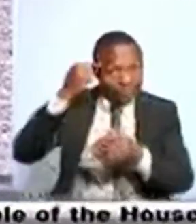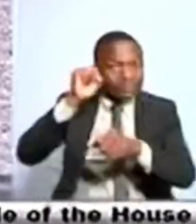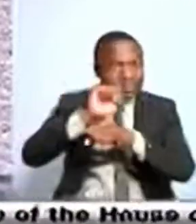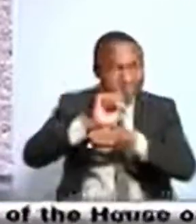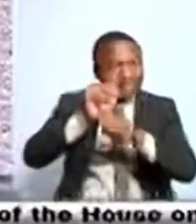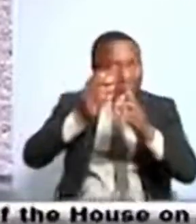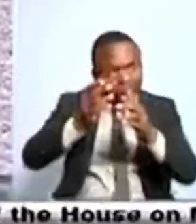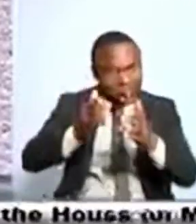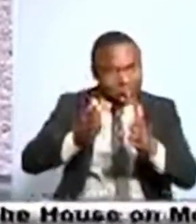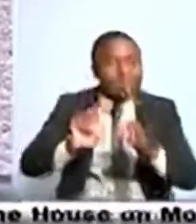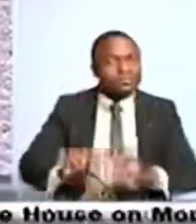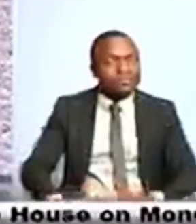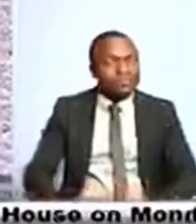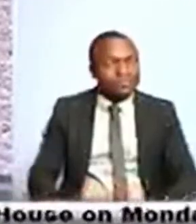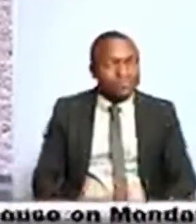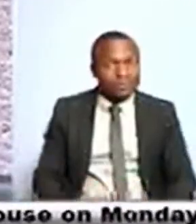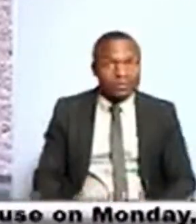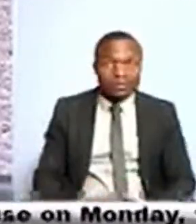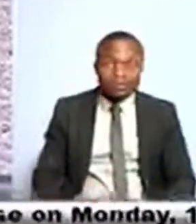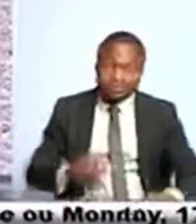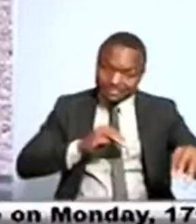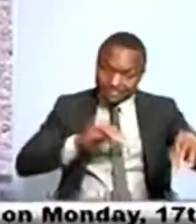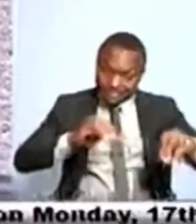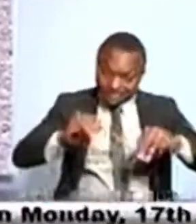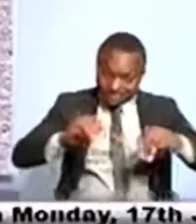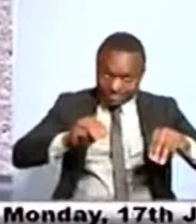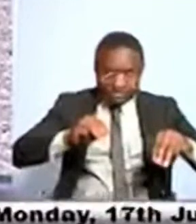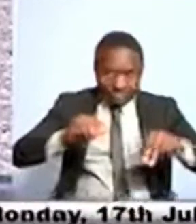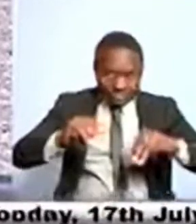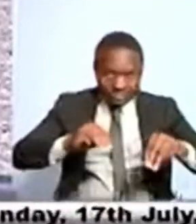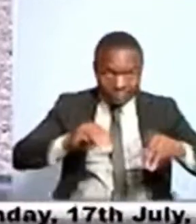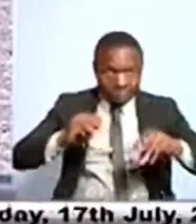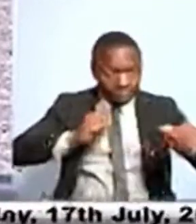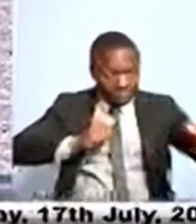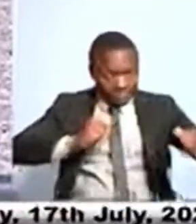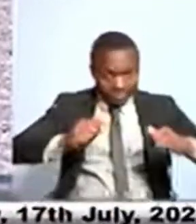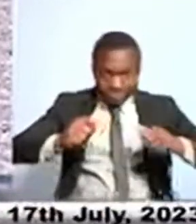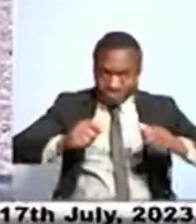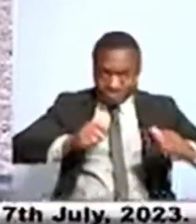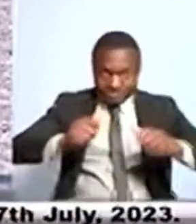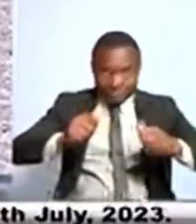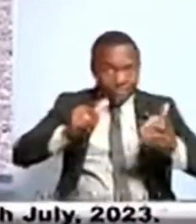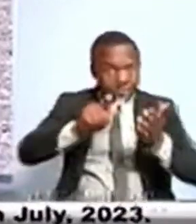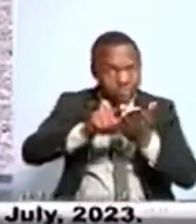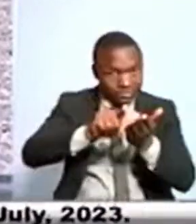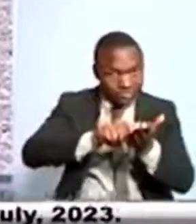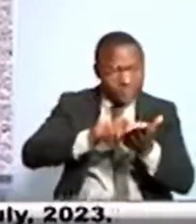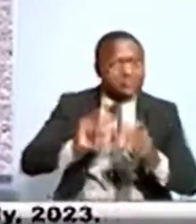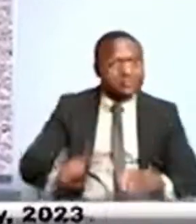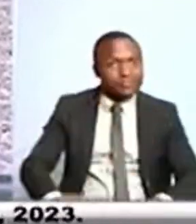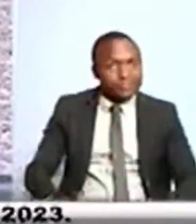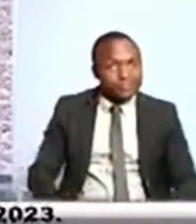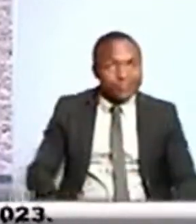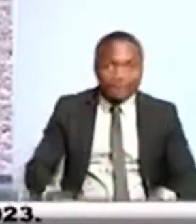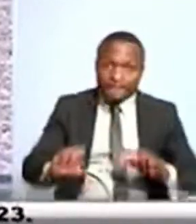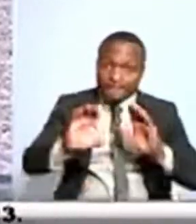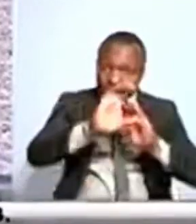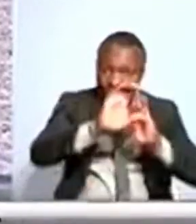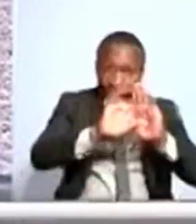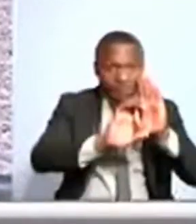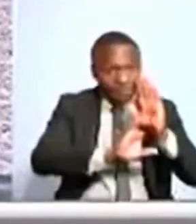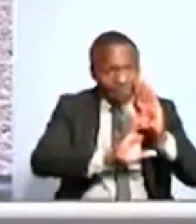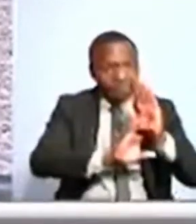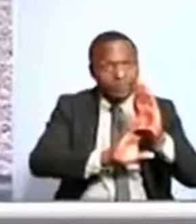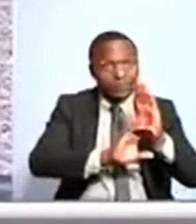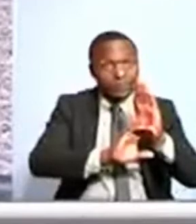Speaker, are managed by administrative law, while the Constitution sets